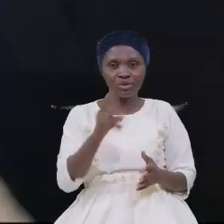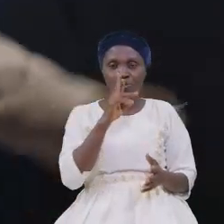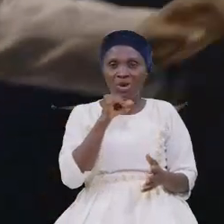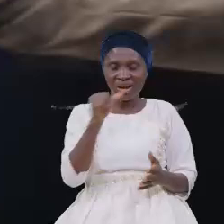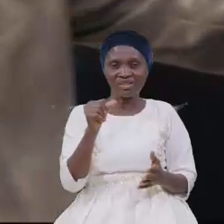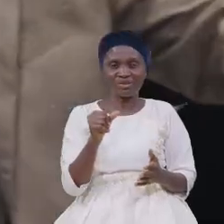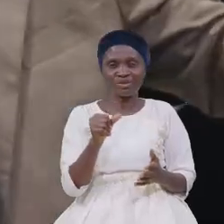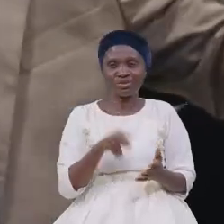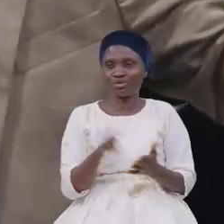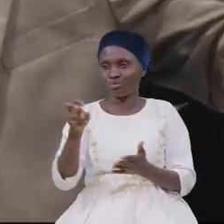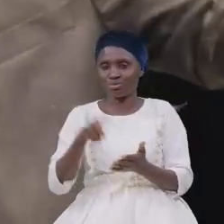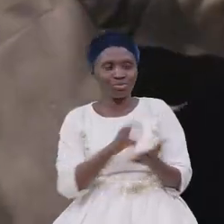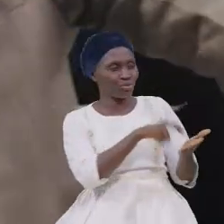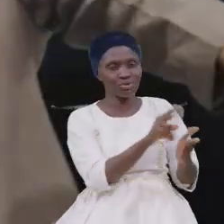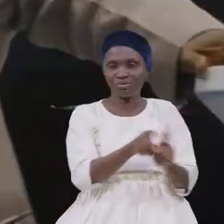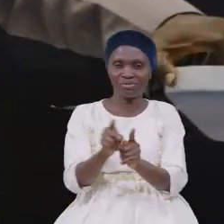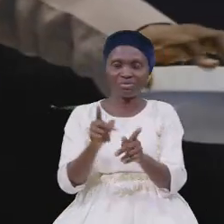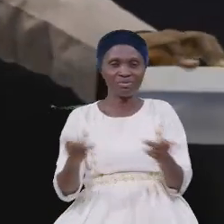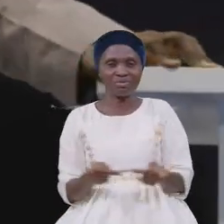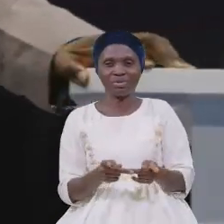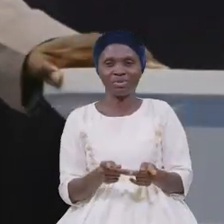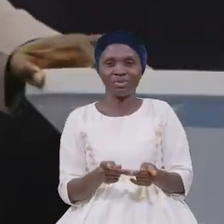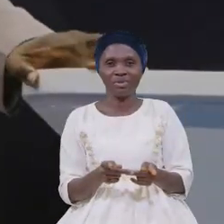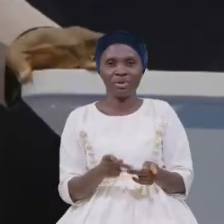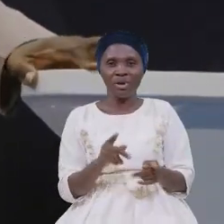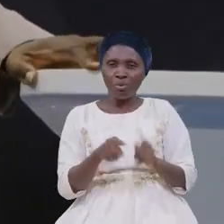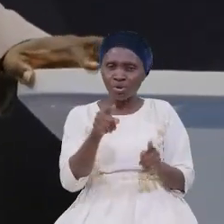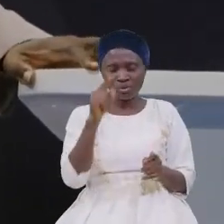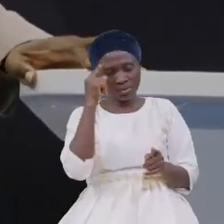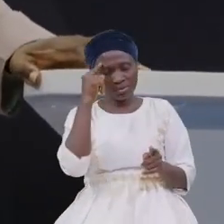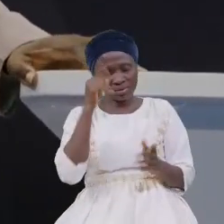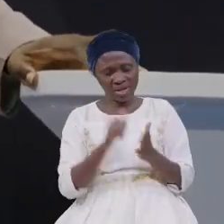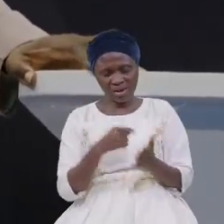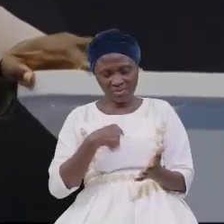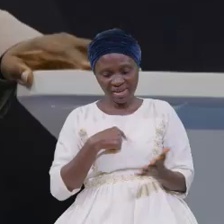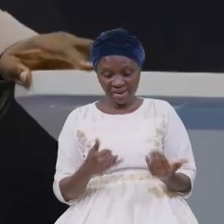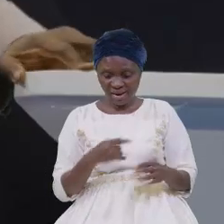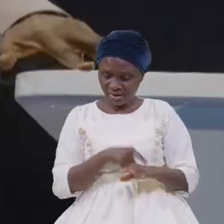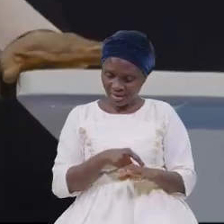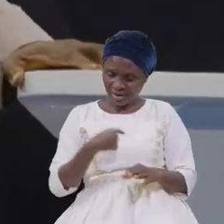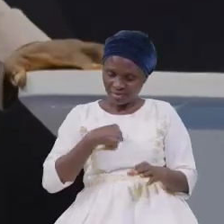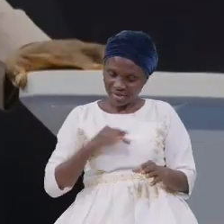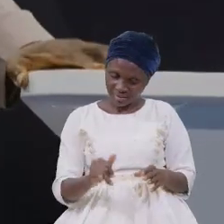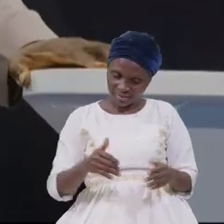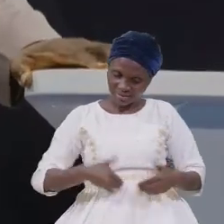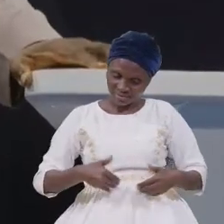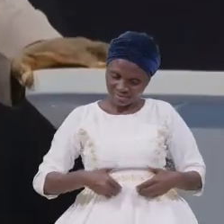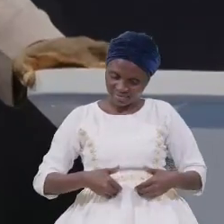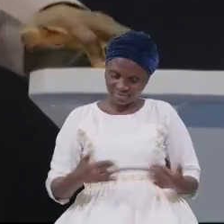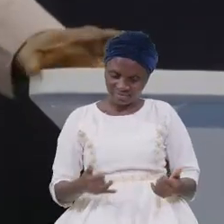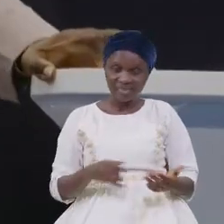dumbo with that. And you see, at this time, I'm still young. This is the earlier part of my life. The rain